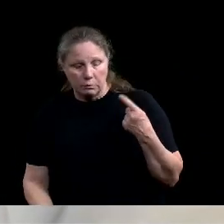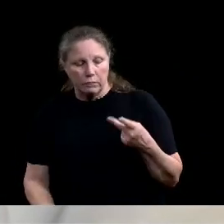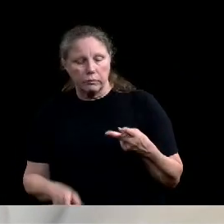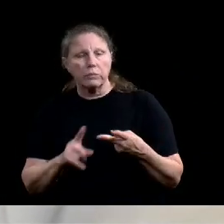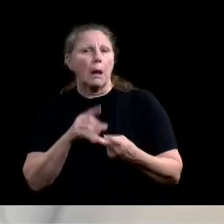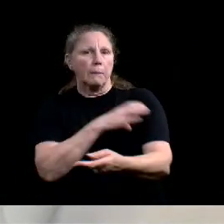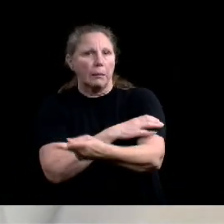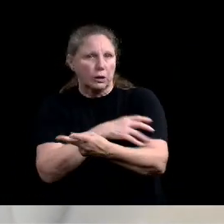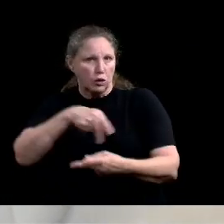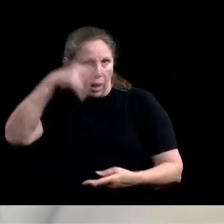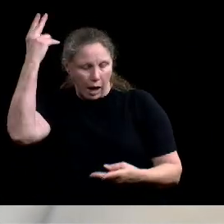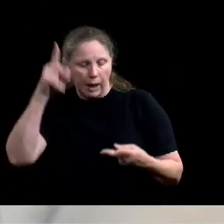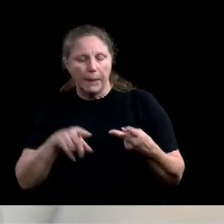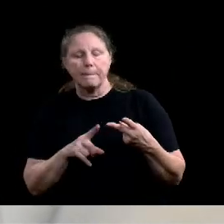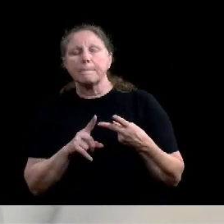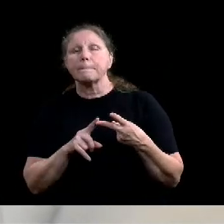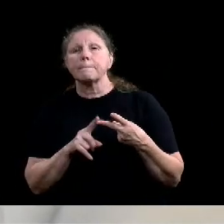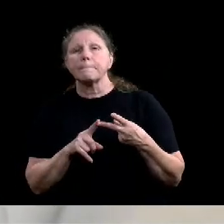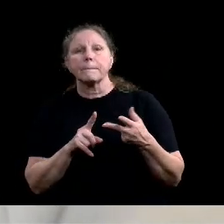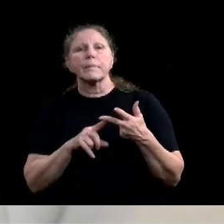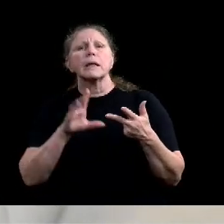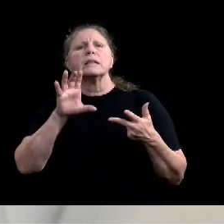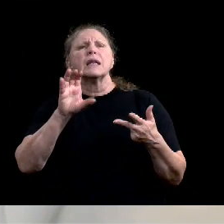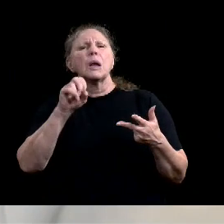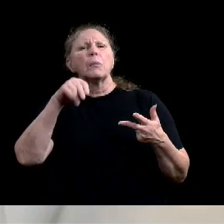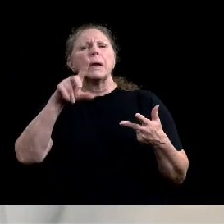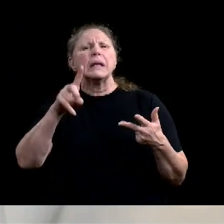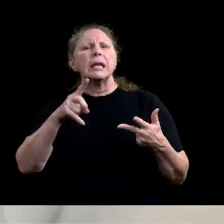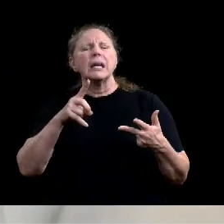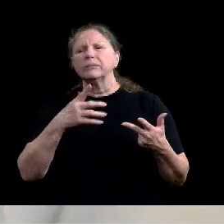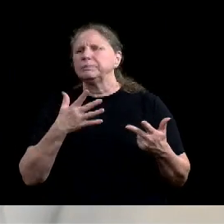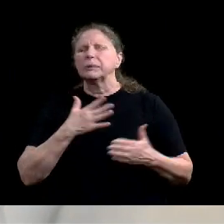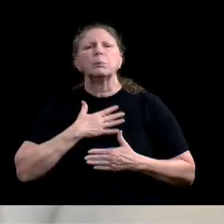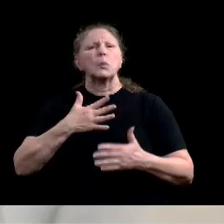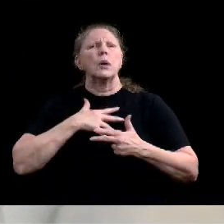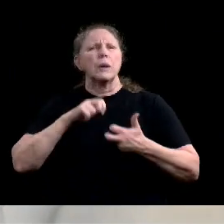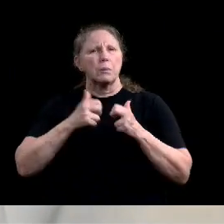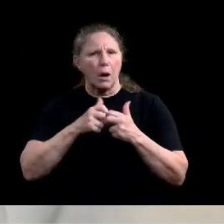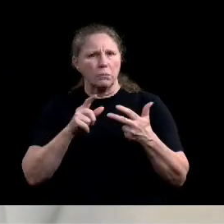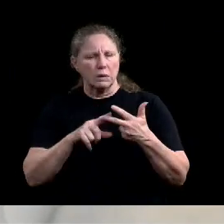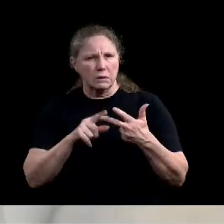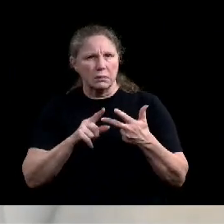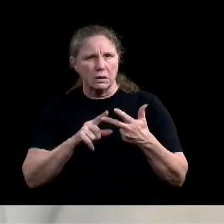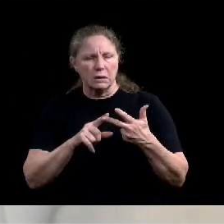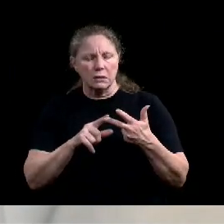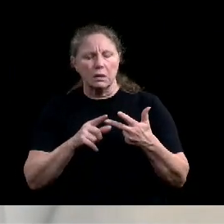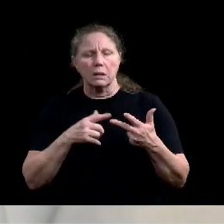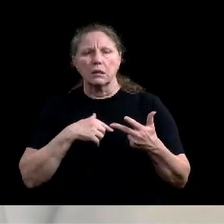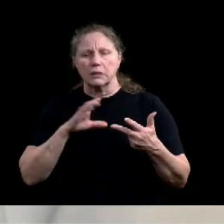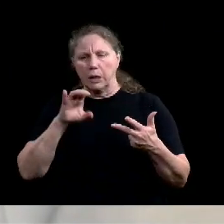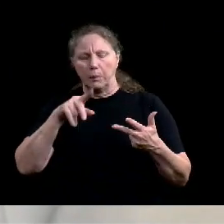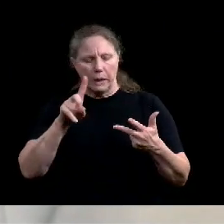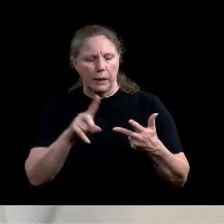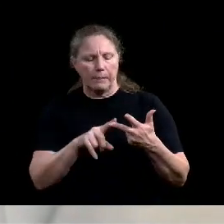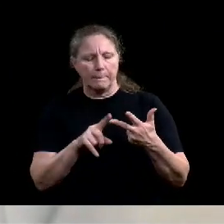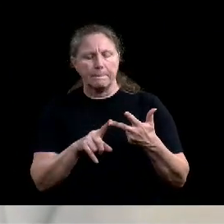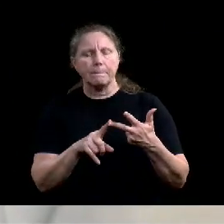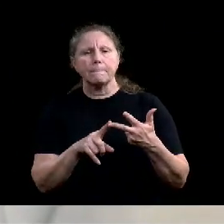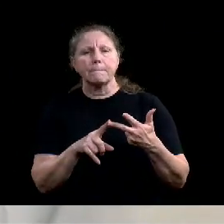COPD or emphysema, chronic obstructive pulmonary disease, COPD, emphysema, coronary artery